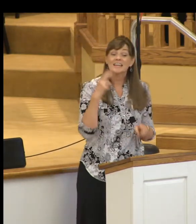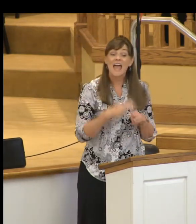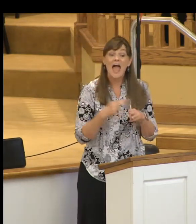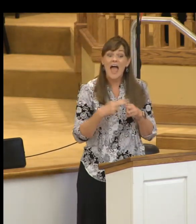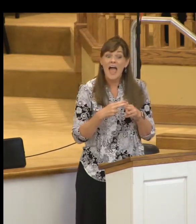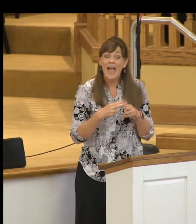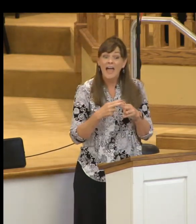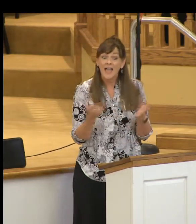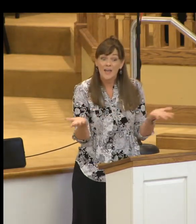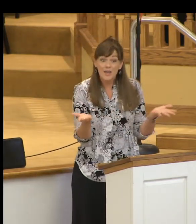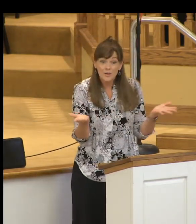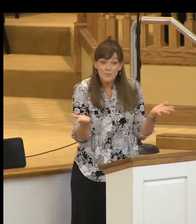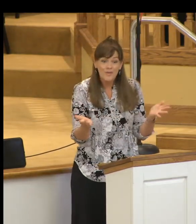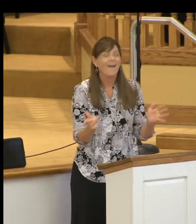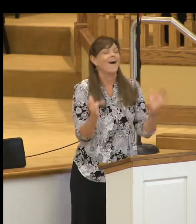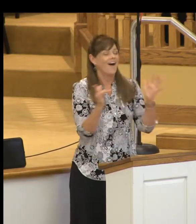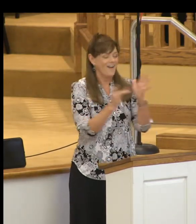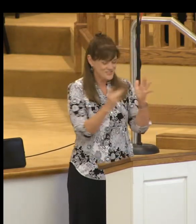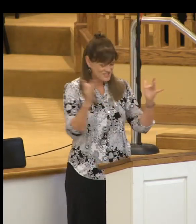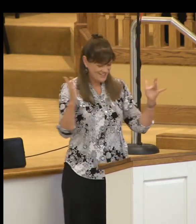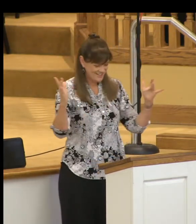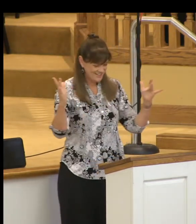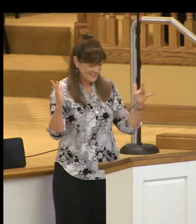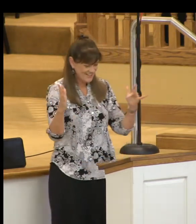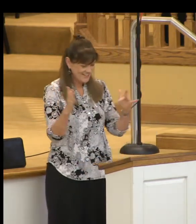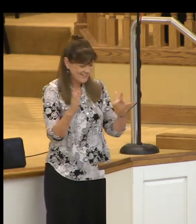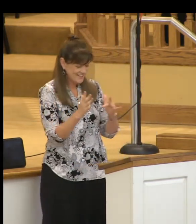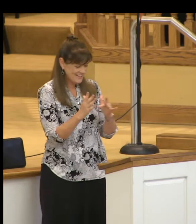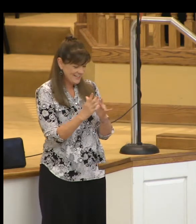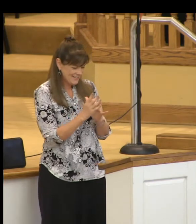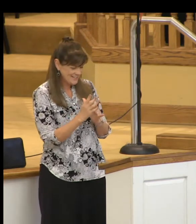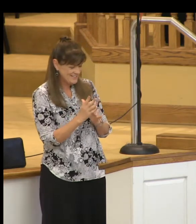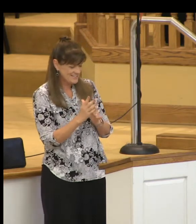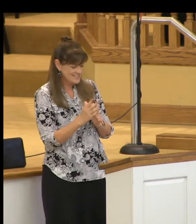the name of